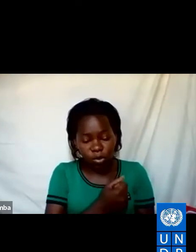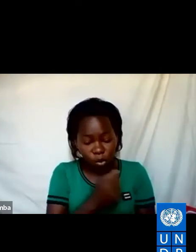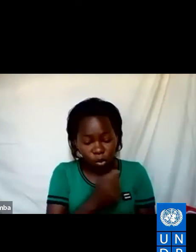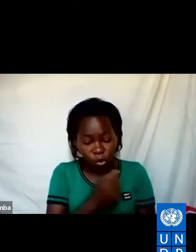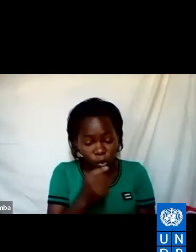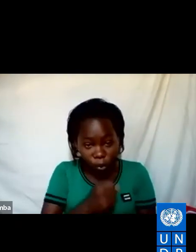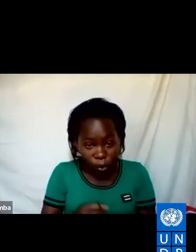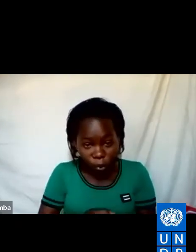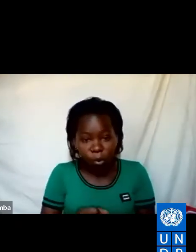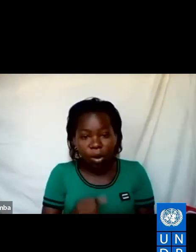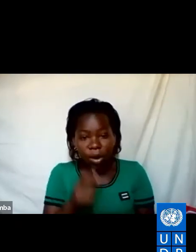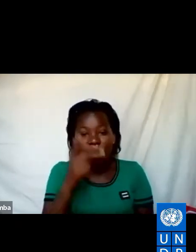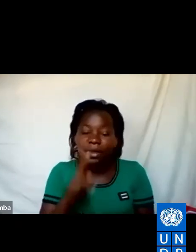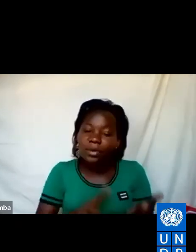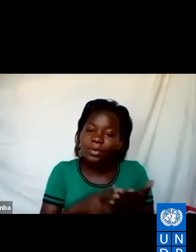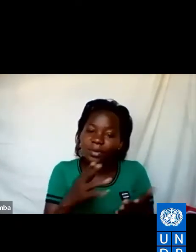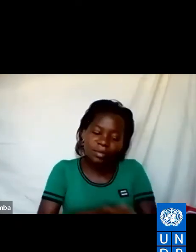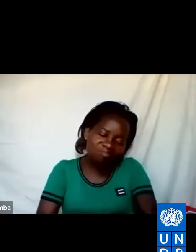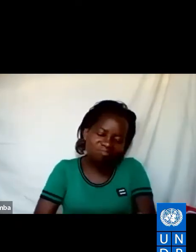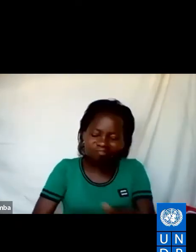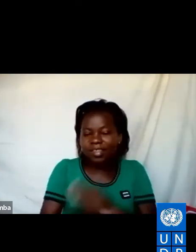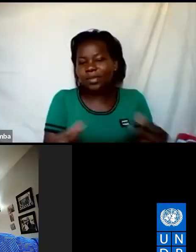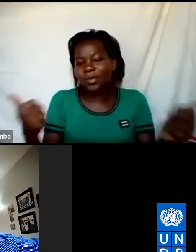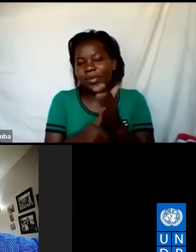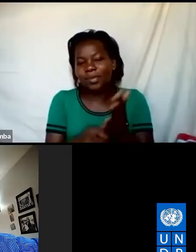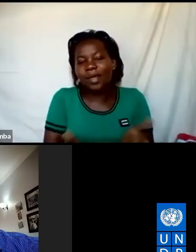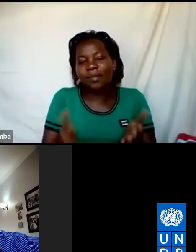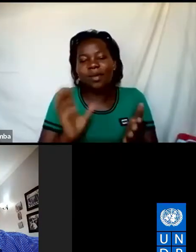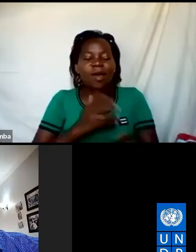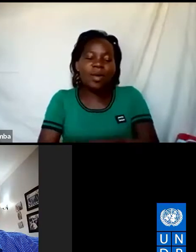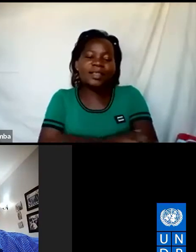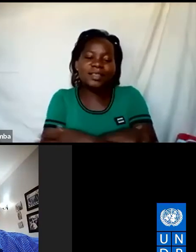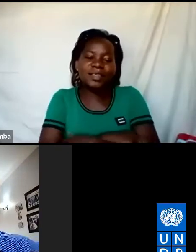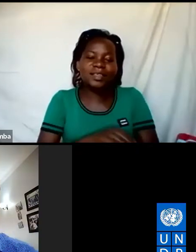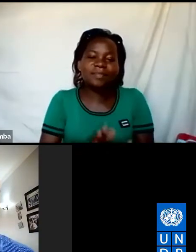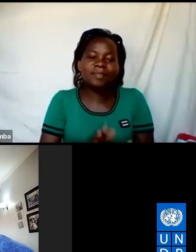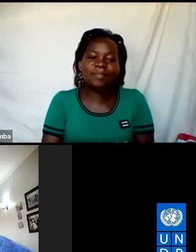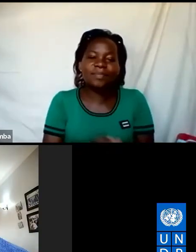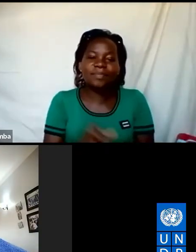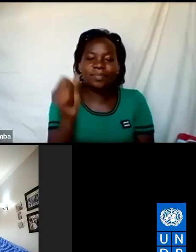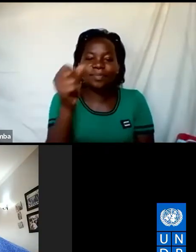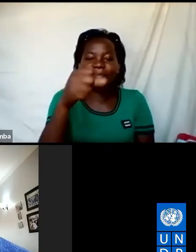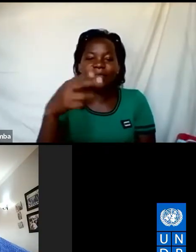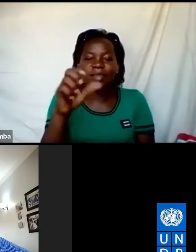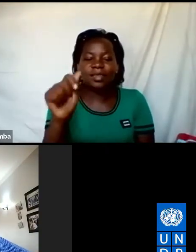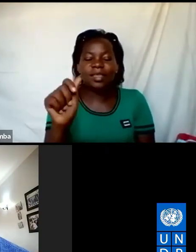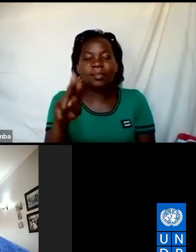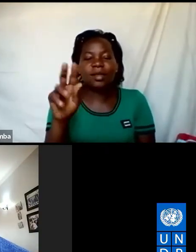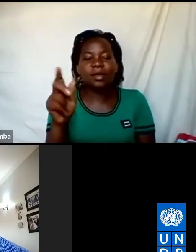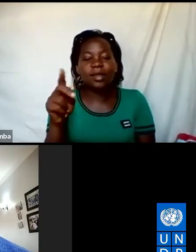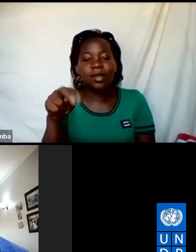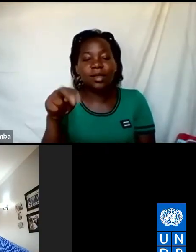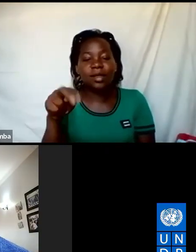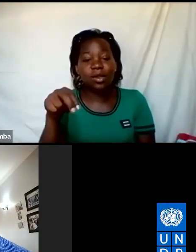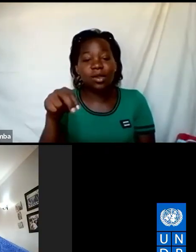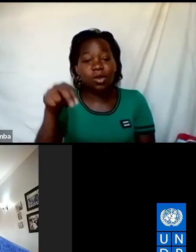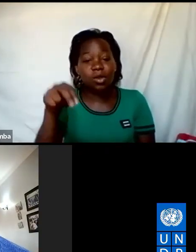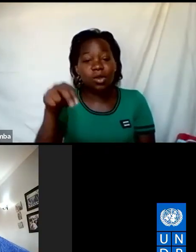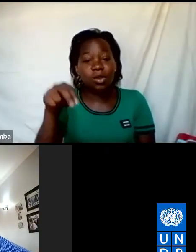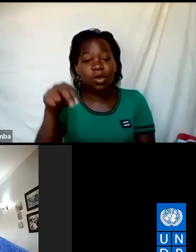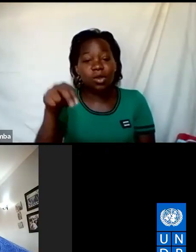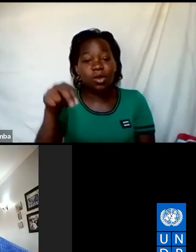was ailing us, improve our skins. Shea butter is another one that Northern Uganda knows very, very well. Every